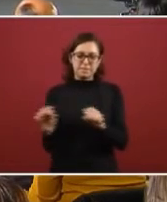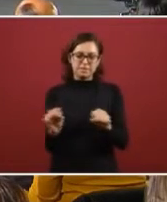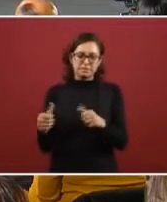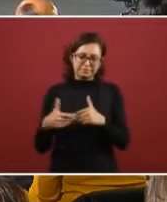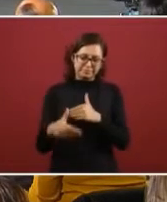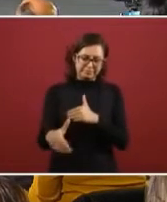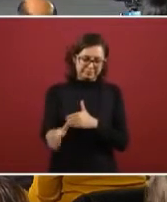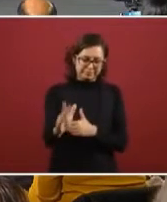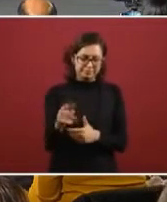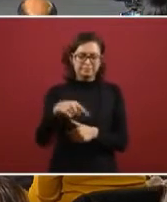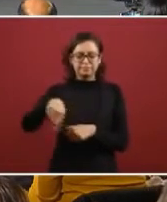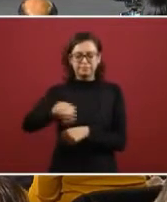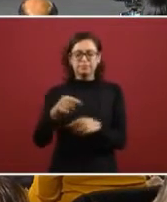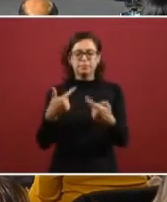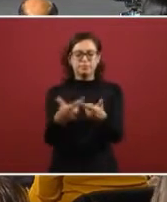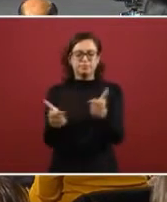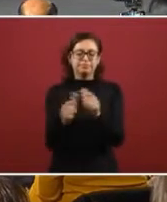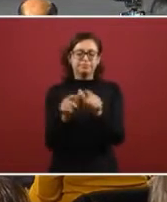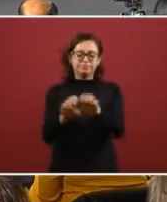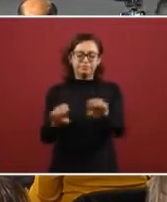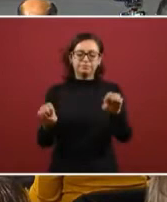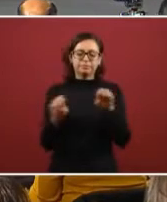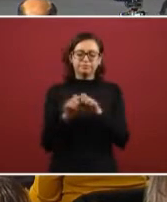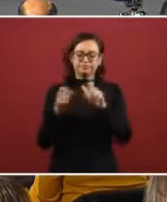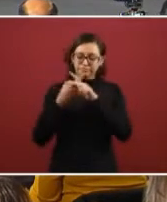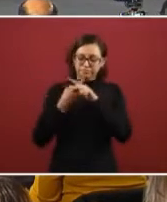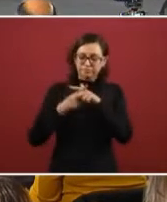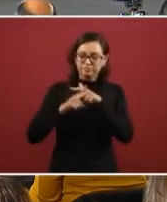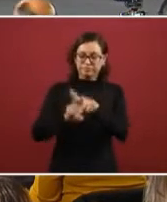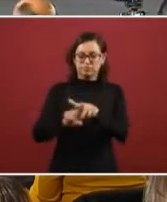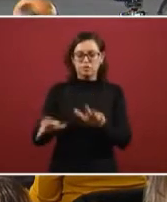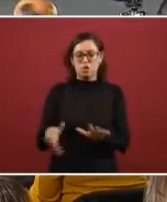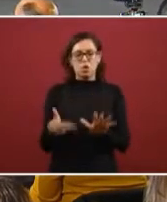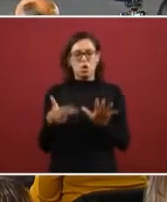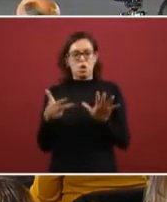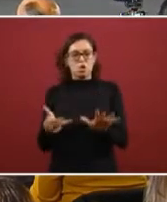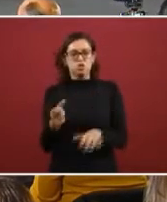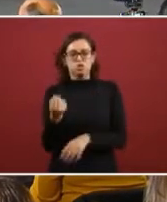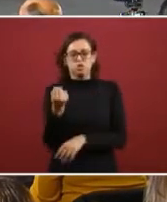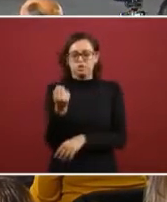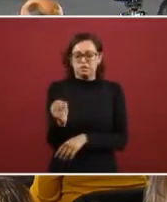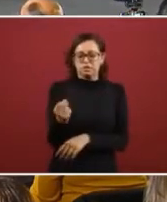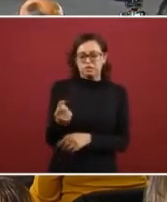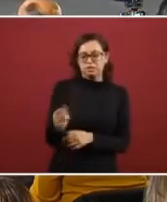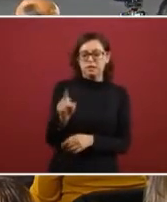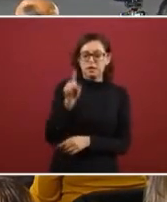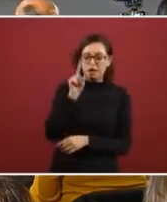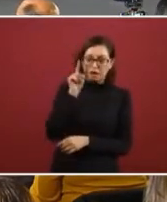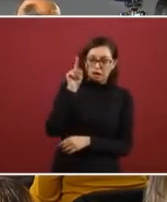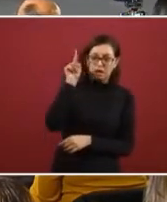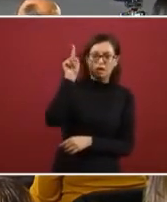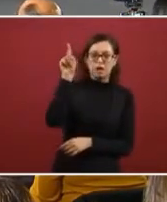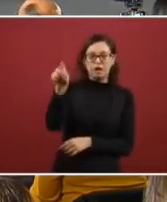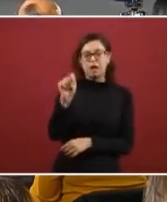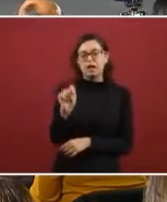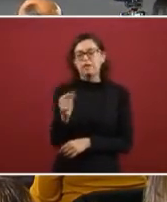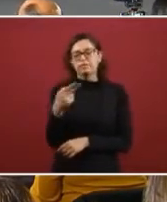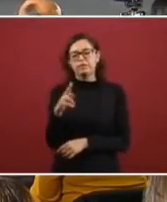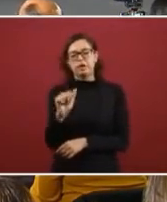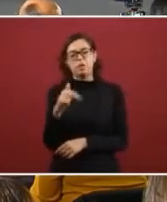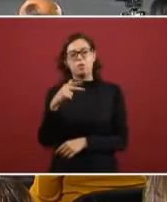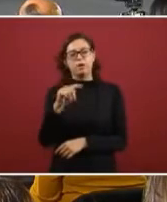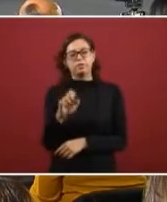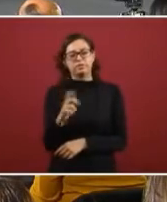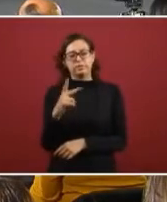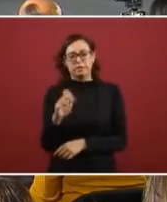emergency of the earthquake in 2017. This organization started the 8th of